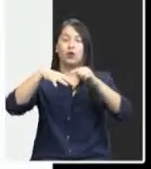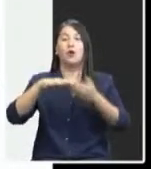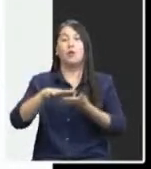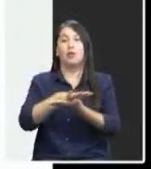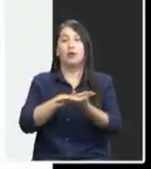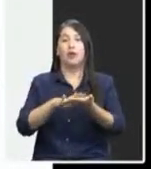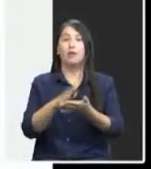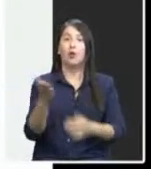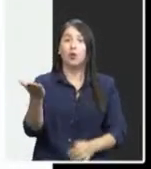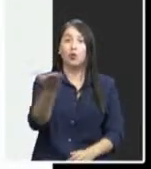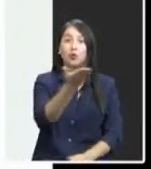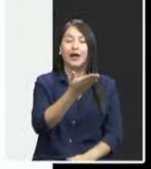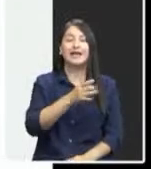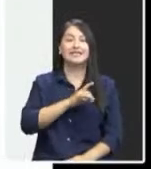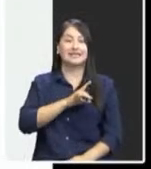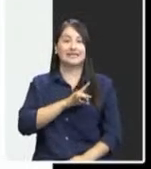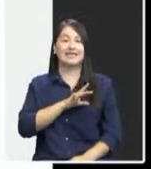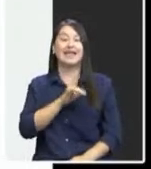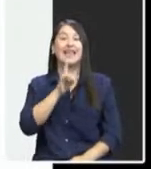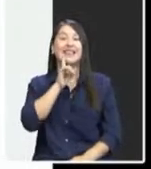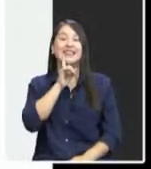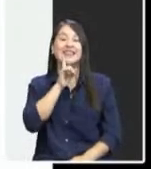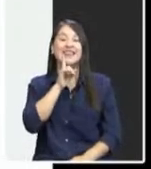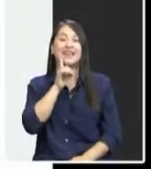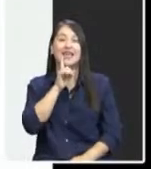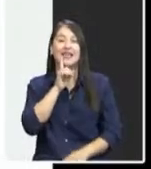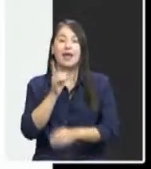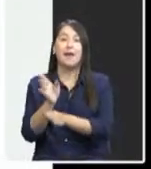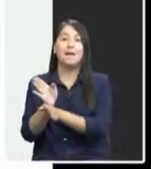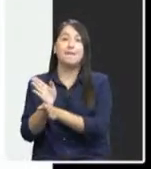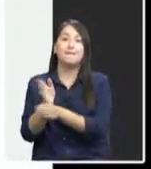fish from Ecuador, and so on.